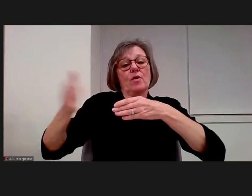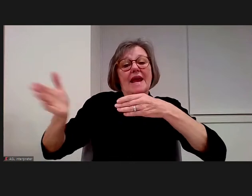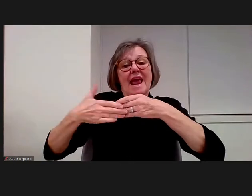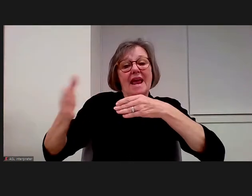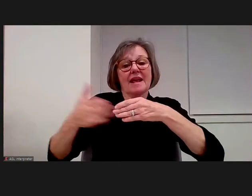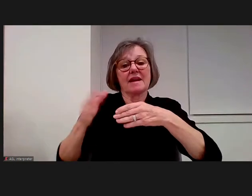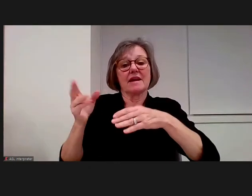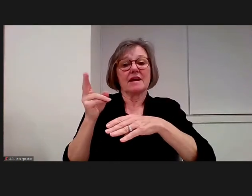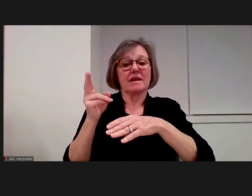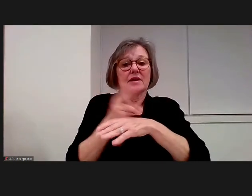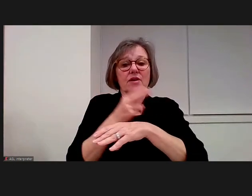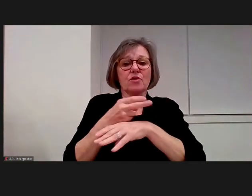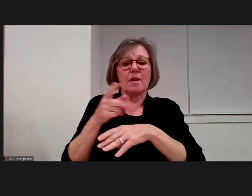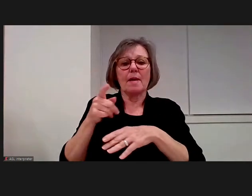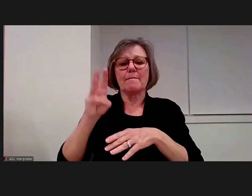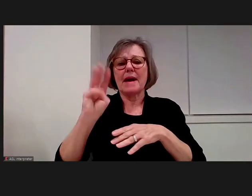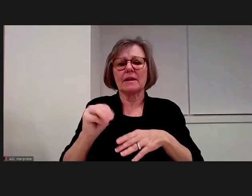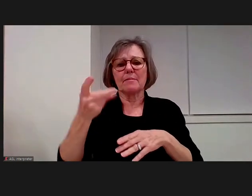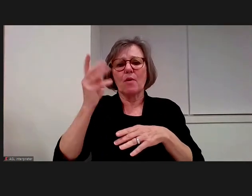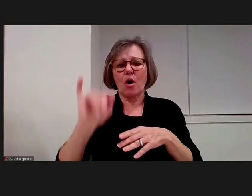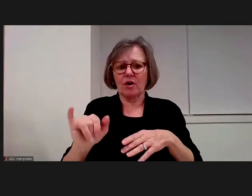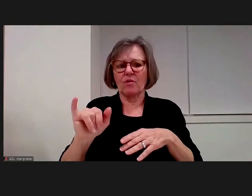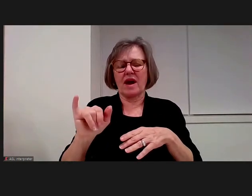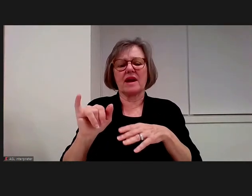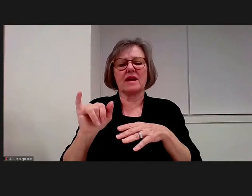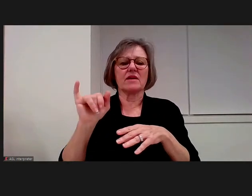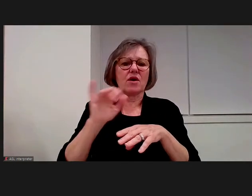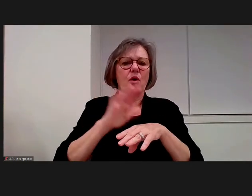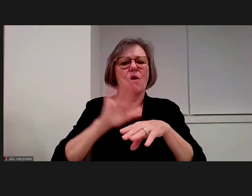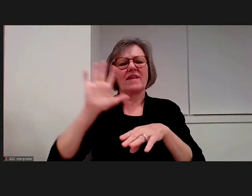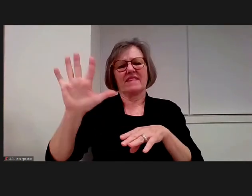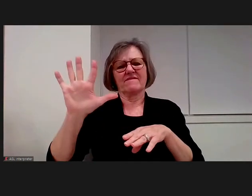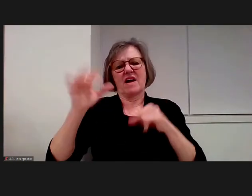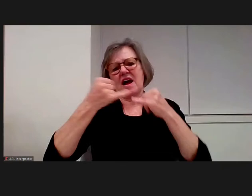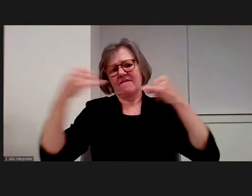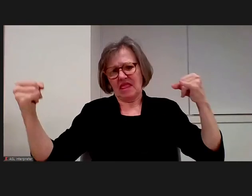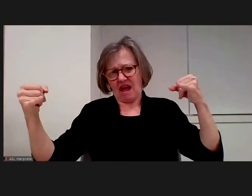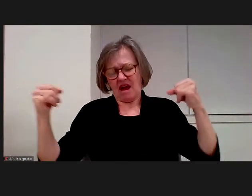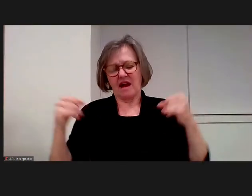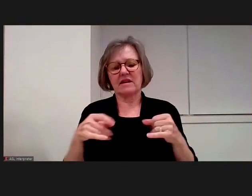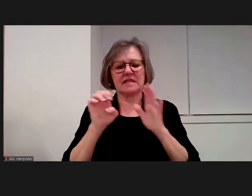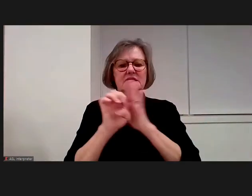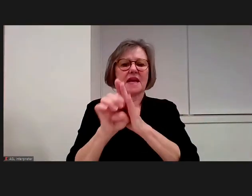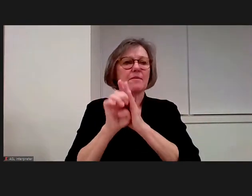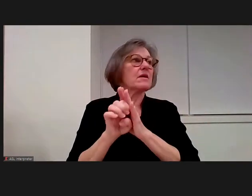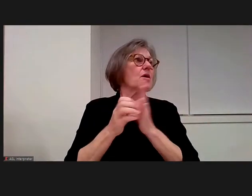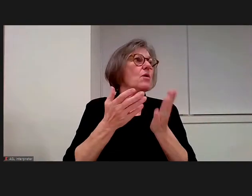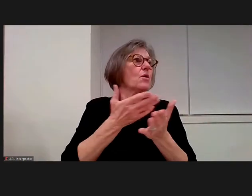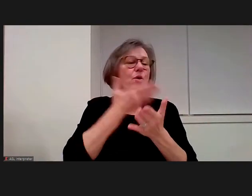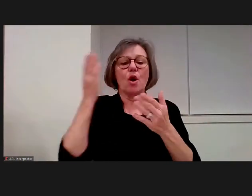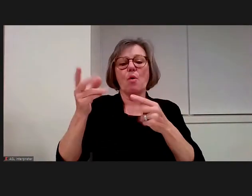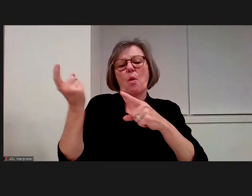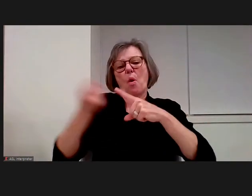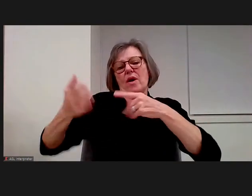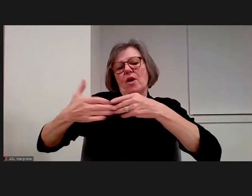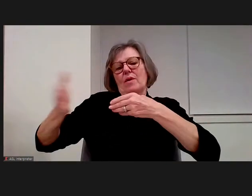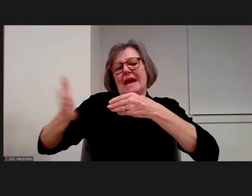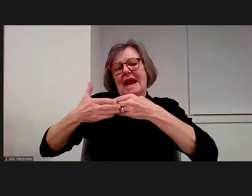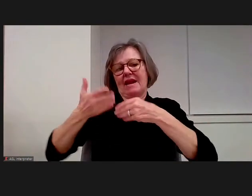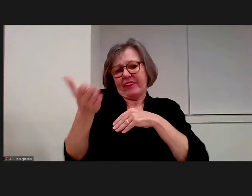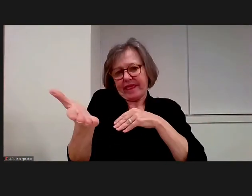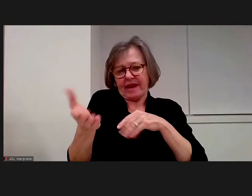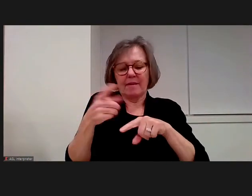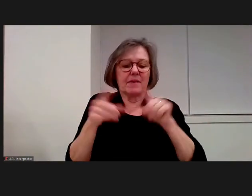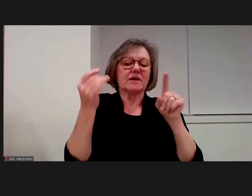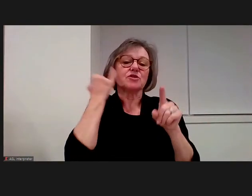me use Pelham Parkway Station on the 5 line, Dyer Avenue line as an example. There's no AutoGate there, but